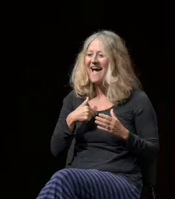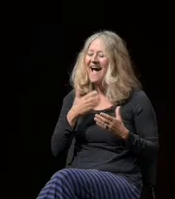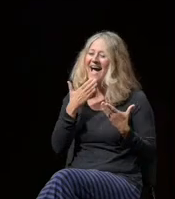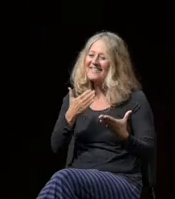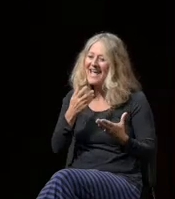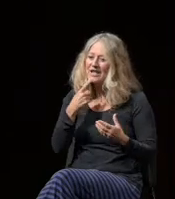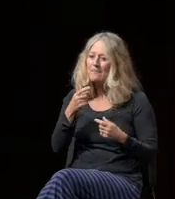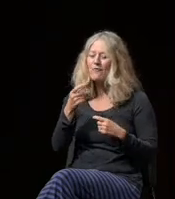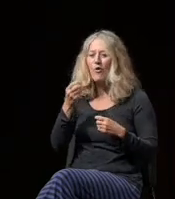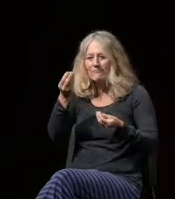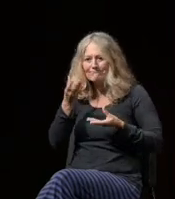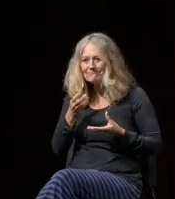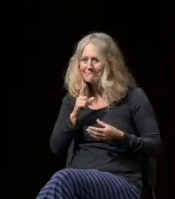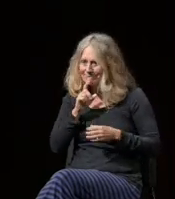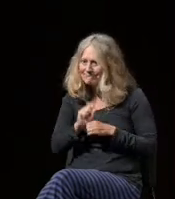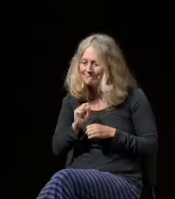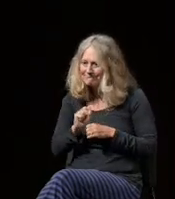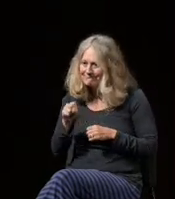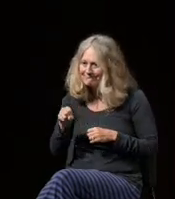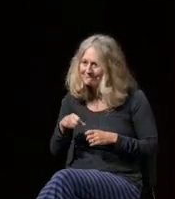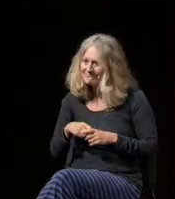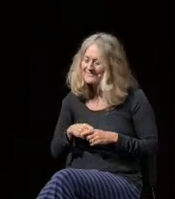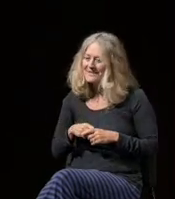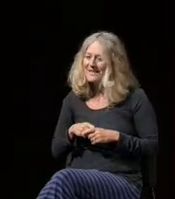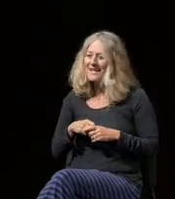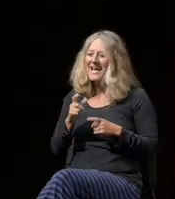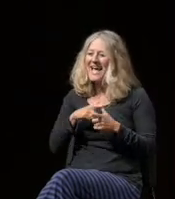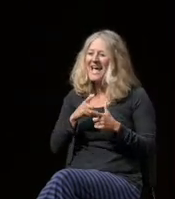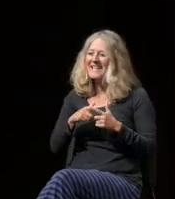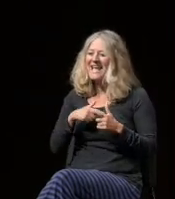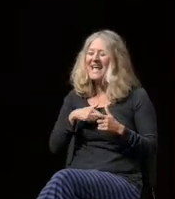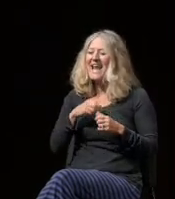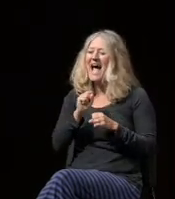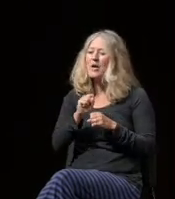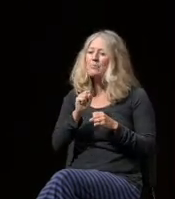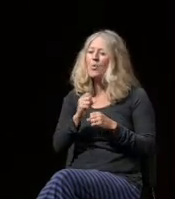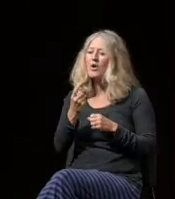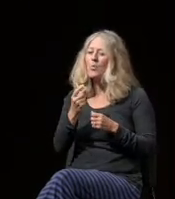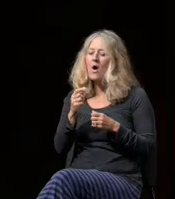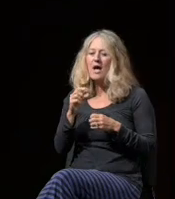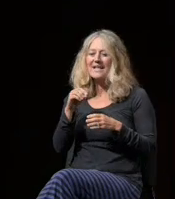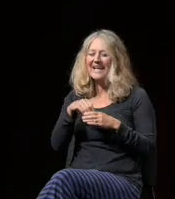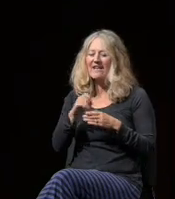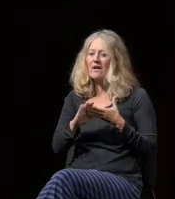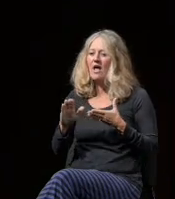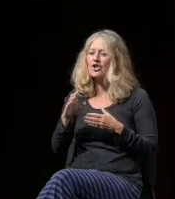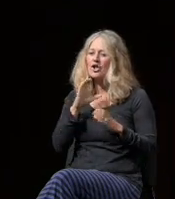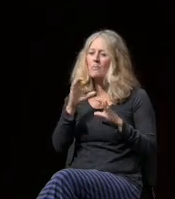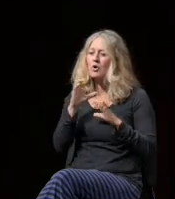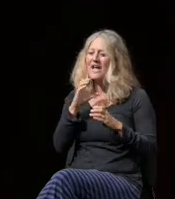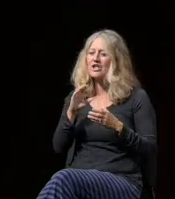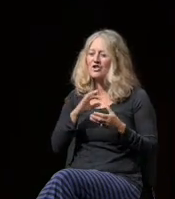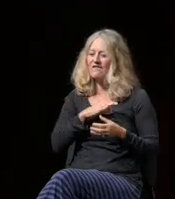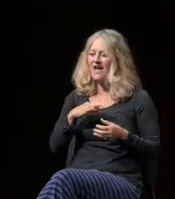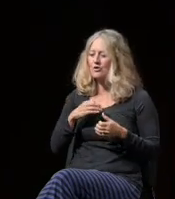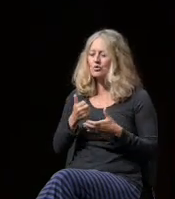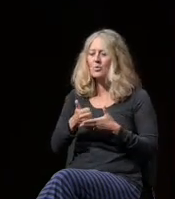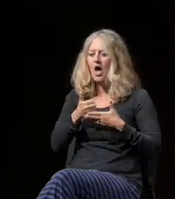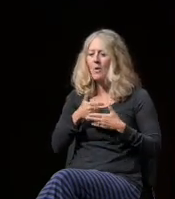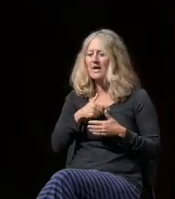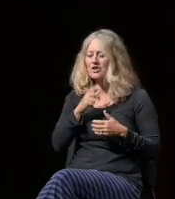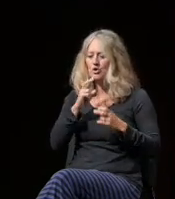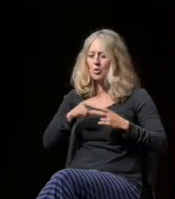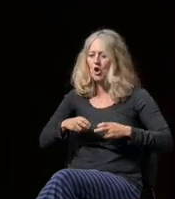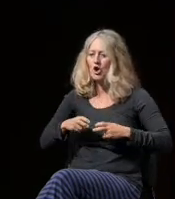that, and then I employed one of the colleagues at the college, actually, one of the communications faculty, to help us look at